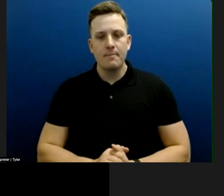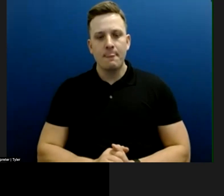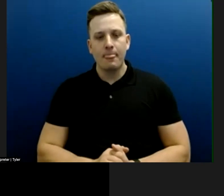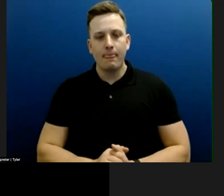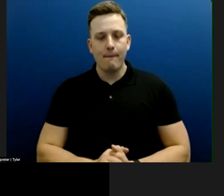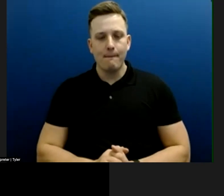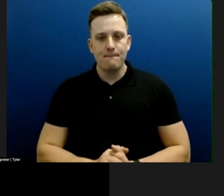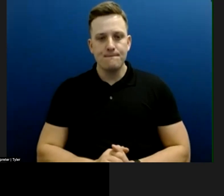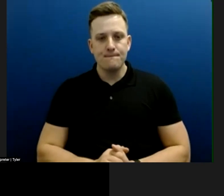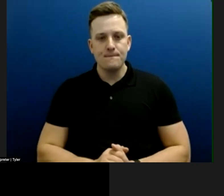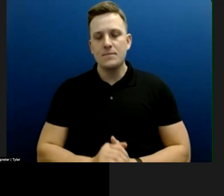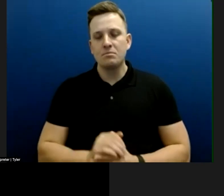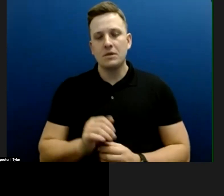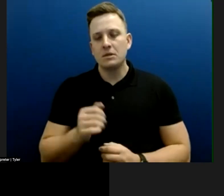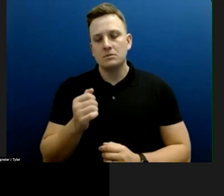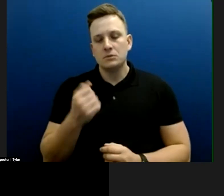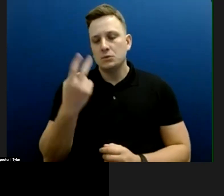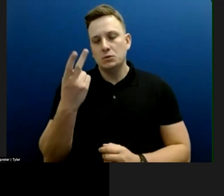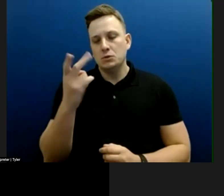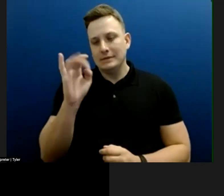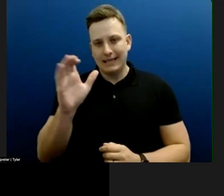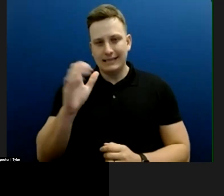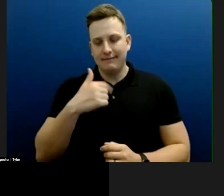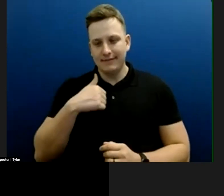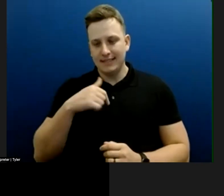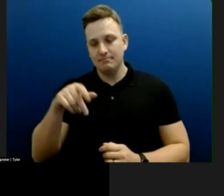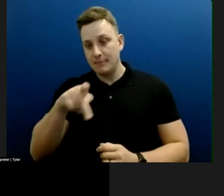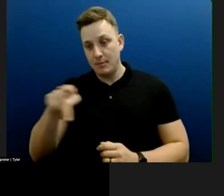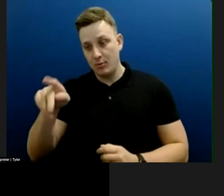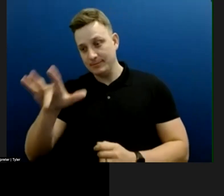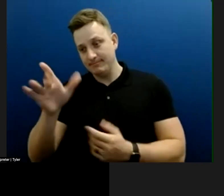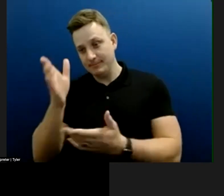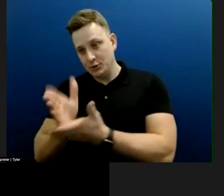just give me 2 seconds. I have to stop a PowerPoint